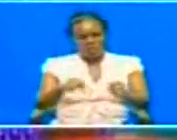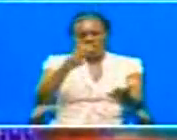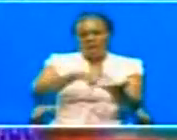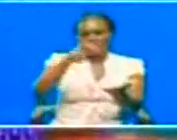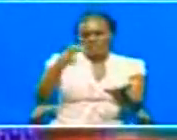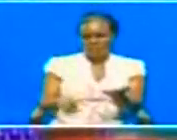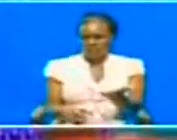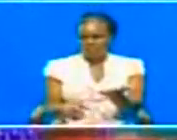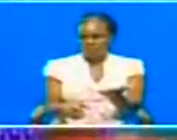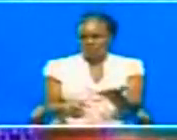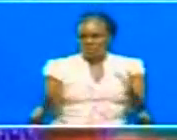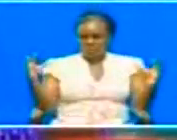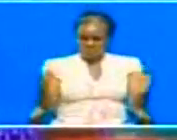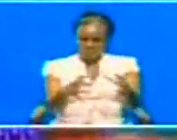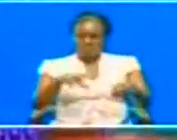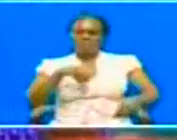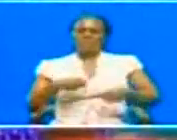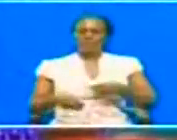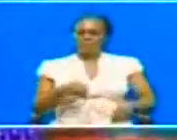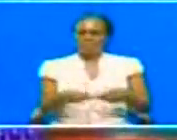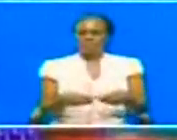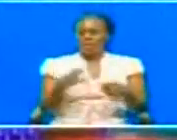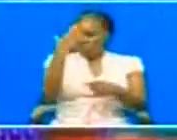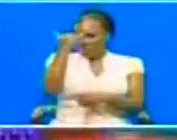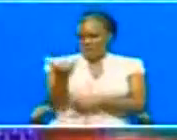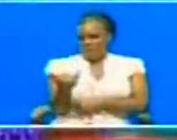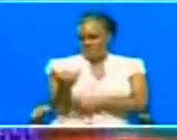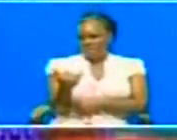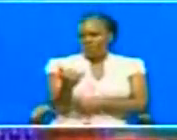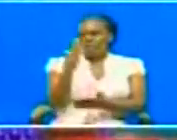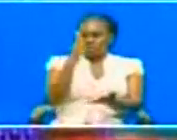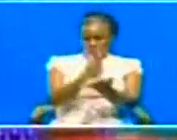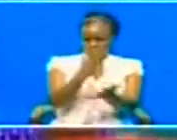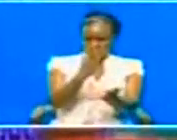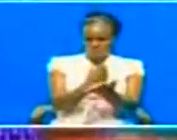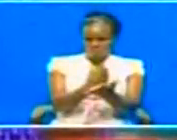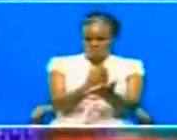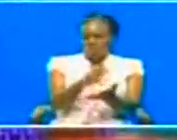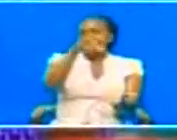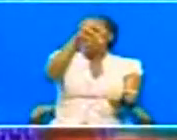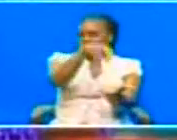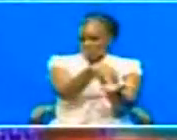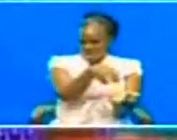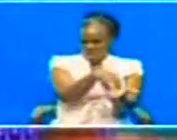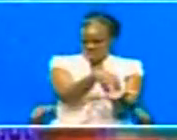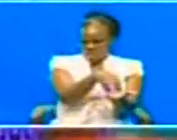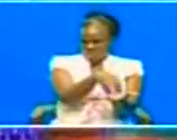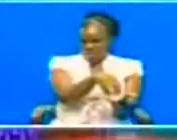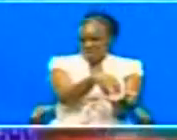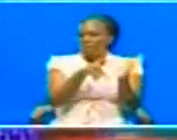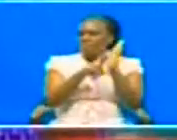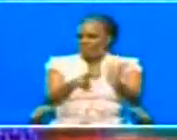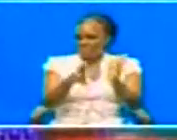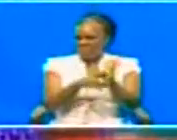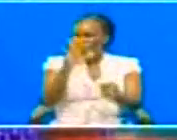advantage for them to be put in the group of disability. Because really, the way the situation has, the present generation, many